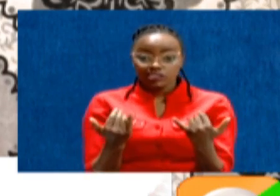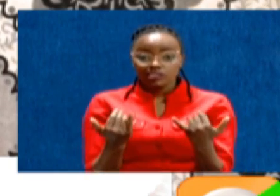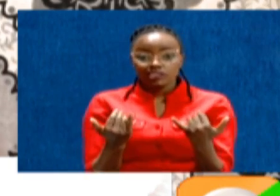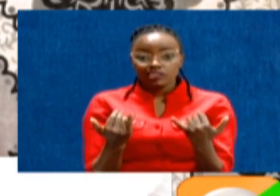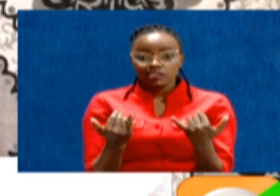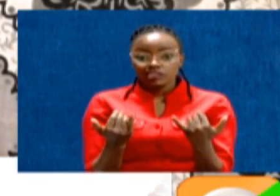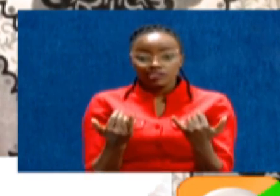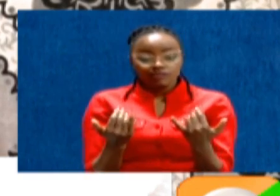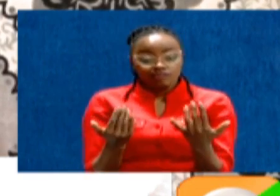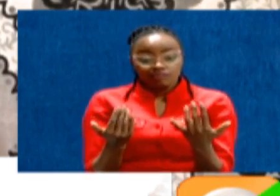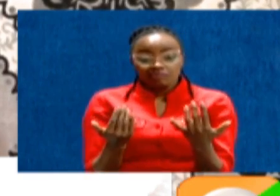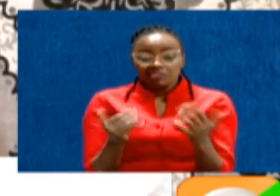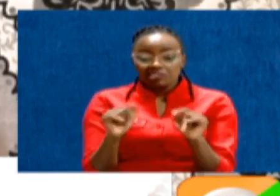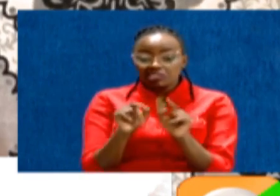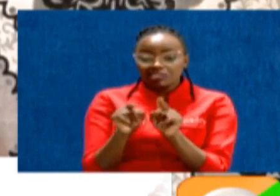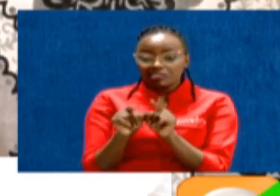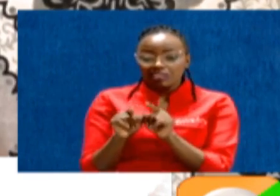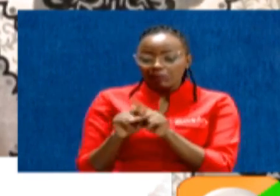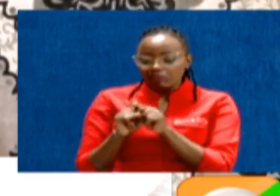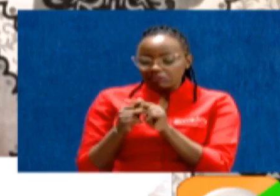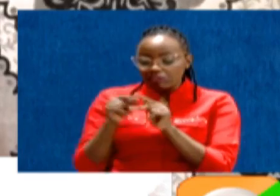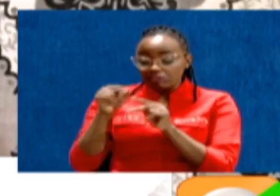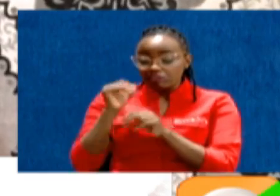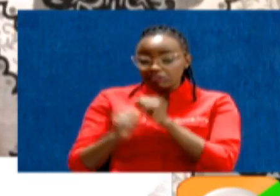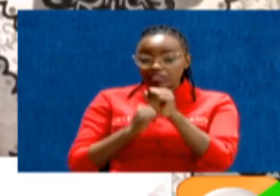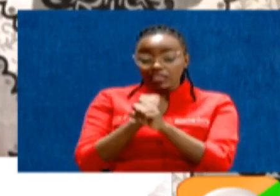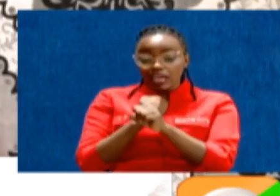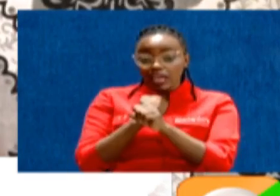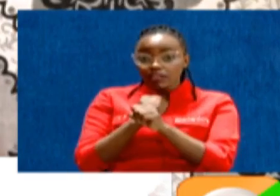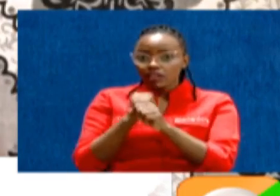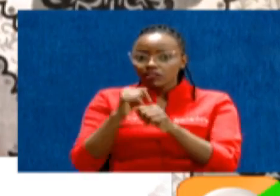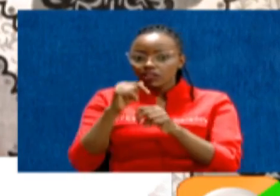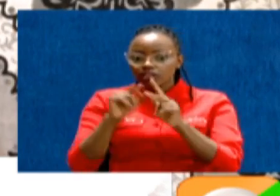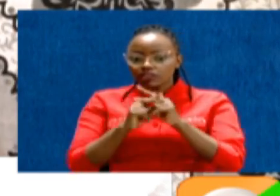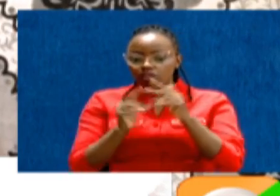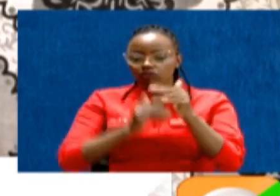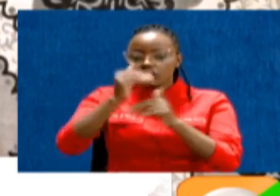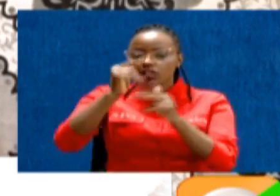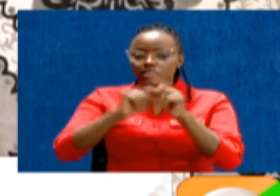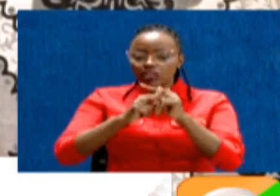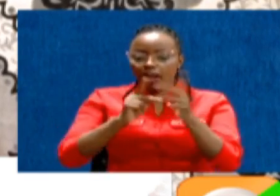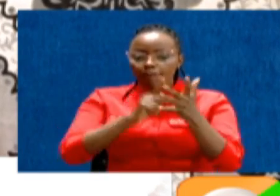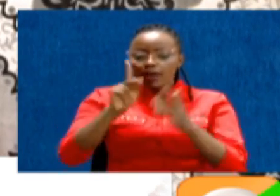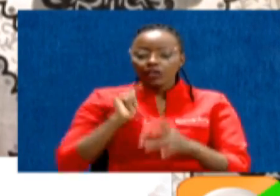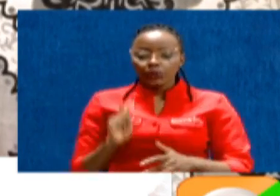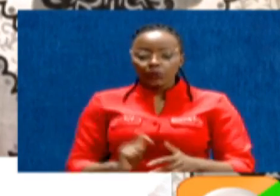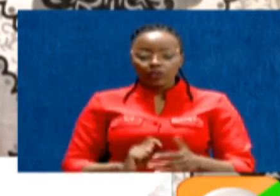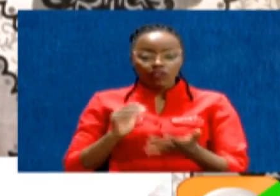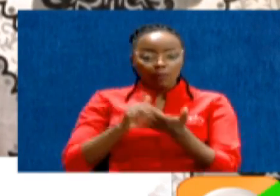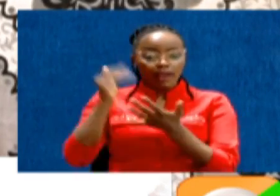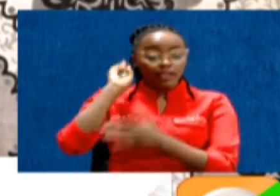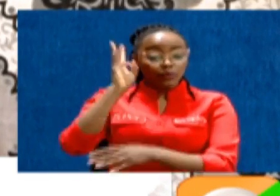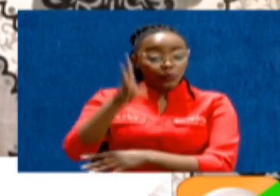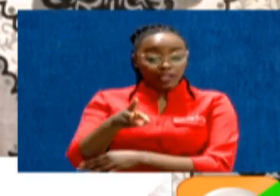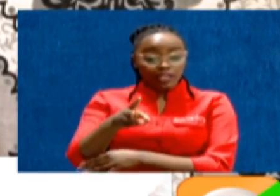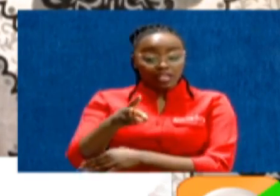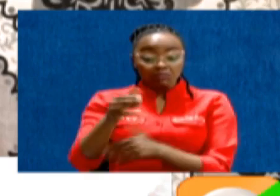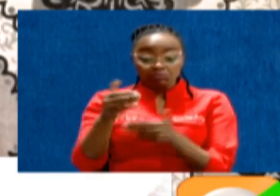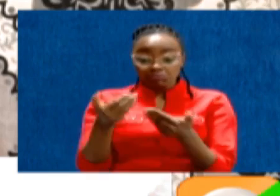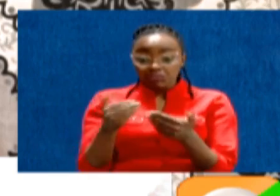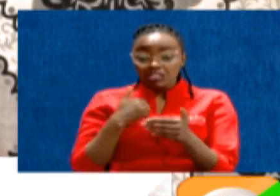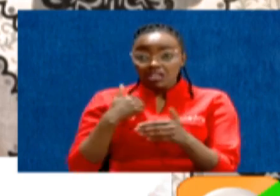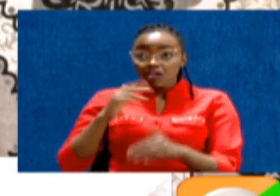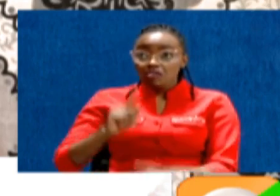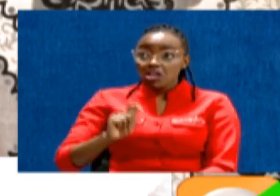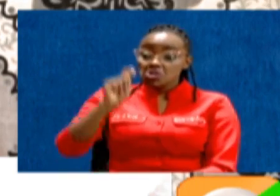at the start, the beginning of the year, itabidi nirudi tena kubai uniforms. Either atakuwa mirefuka